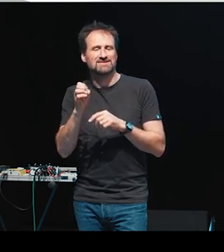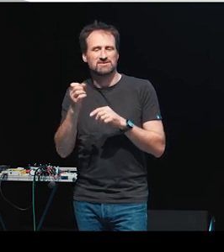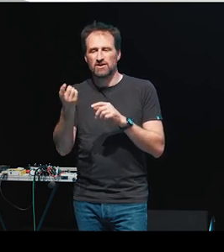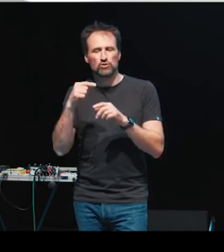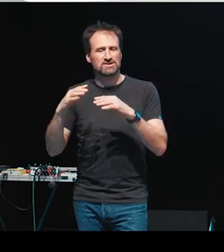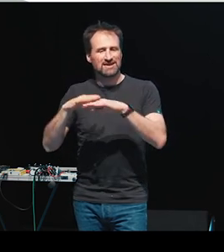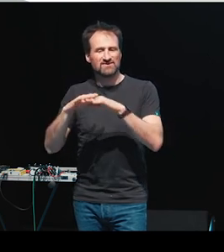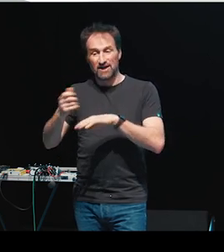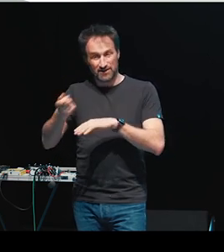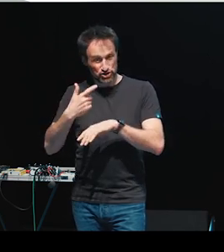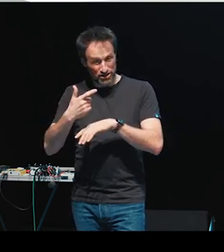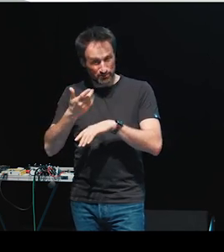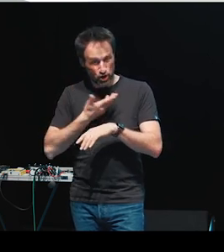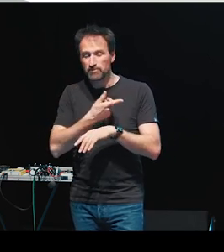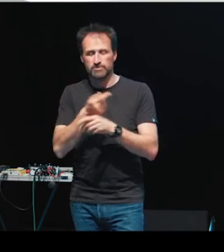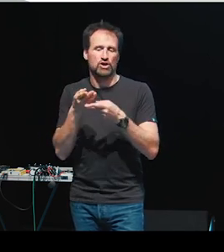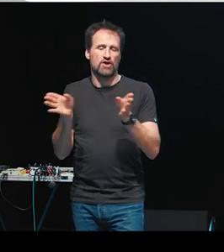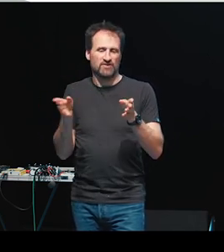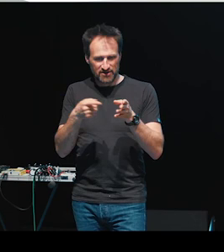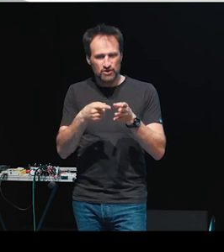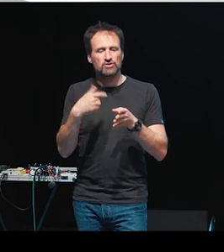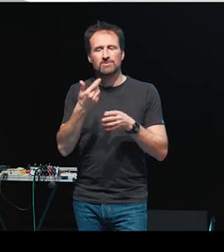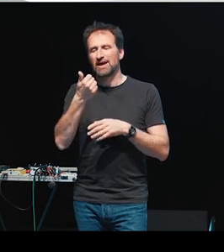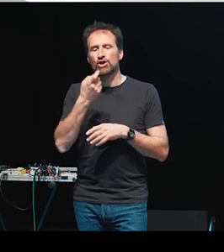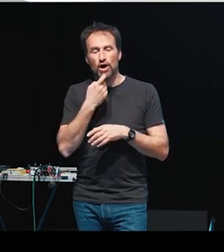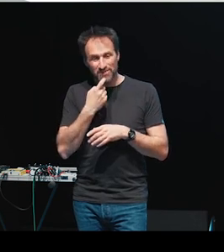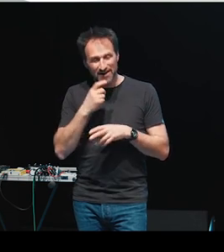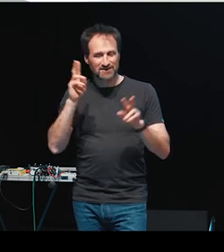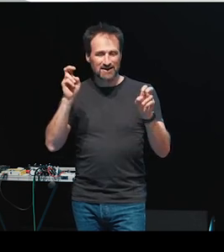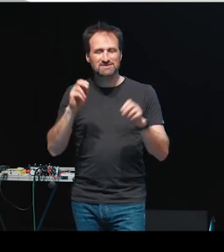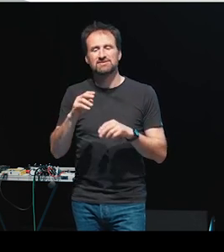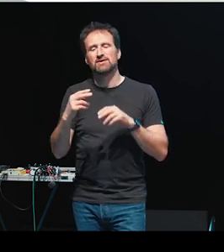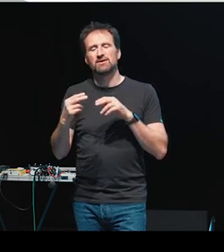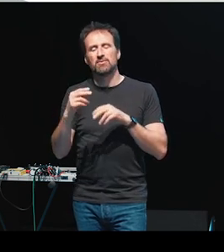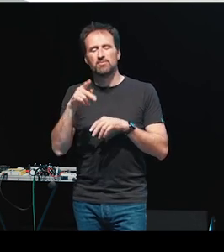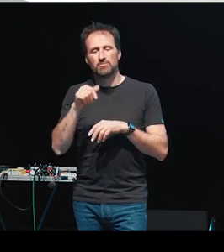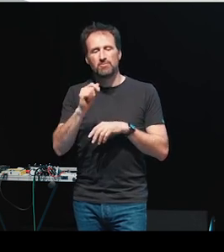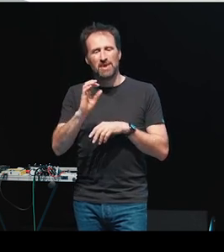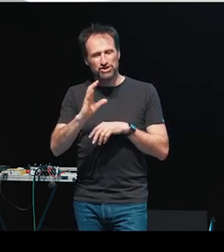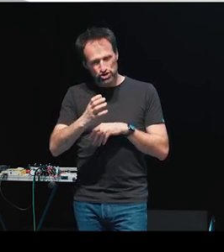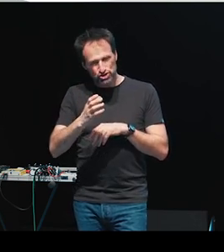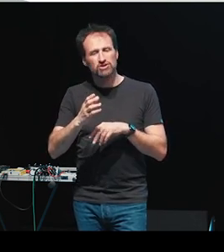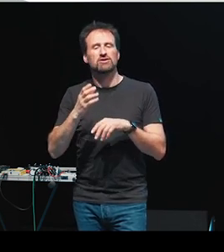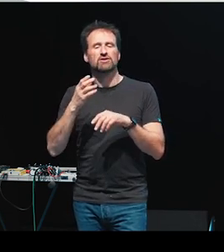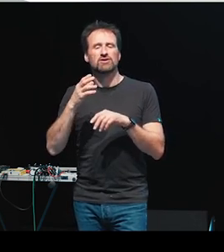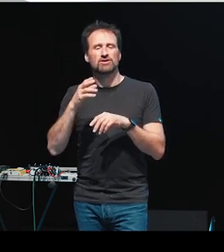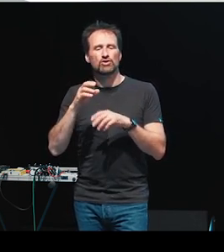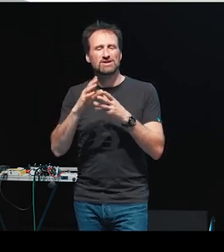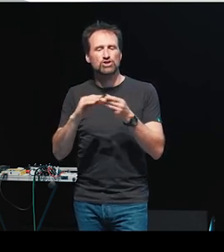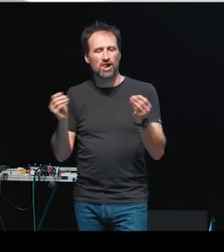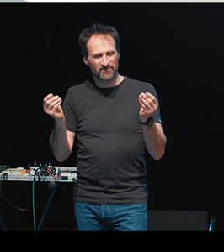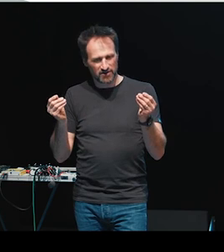And I have an object that I called patch resolver, and this one has a method that will keep feeding the bytes into